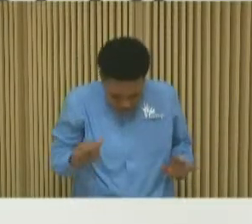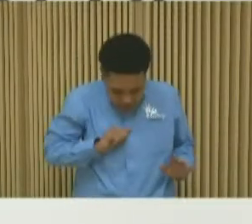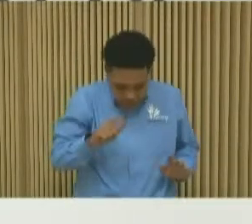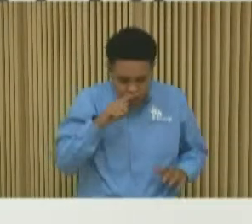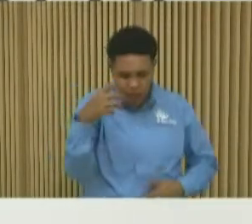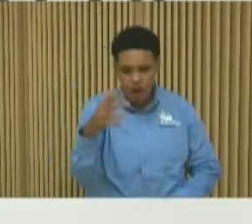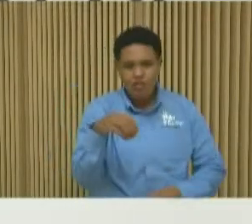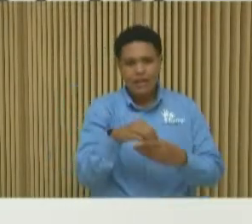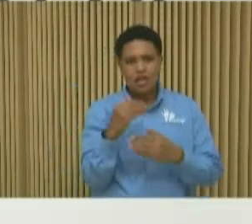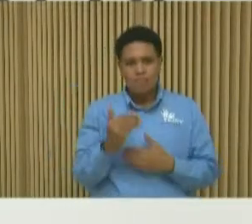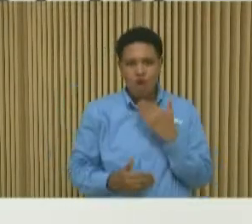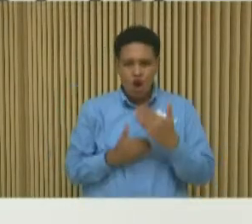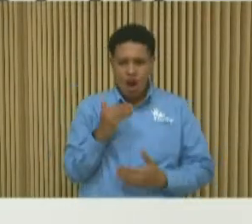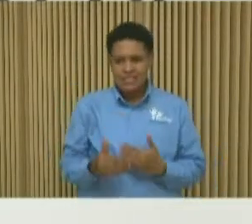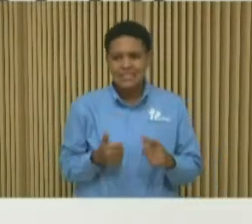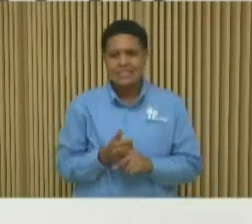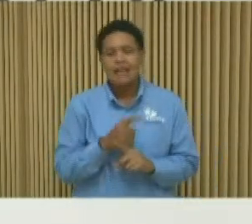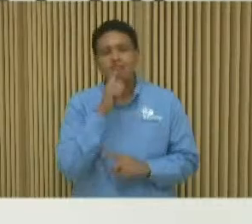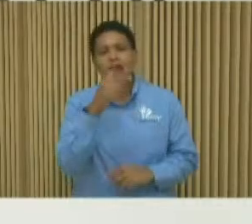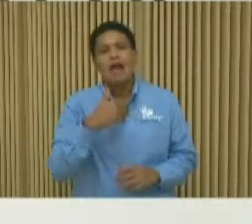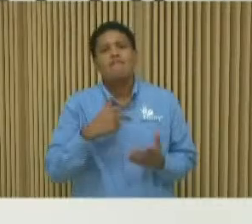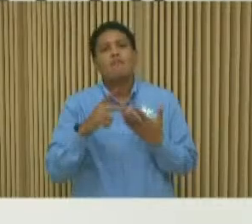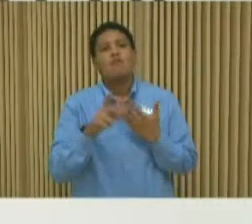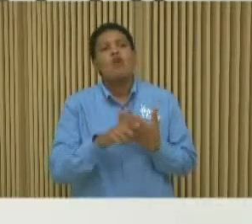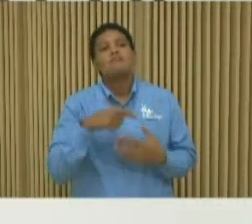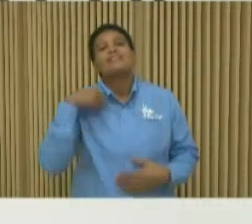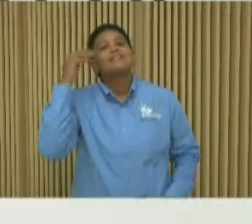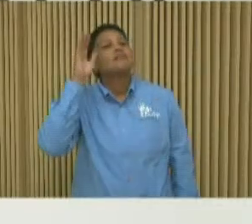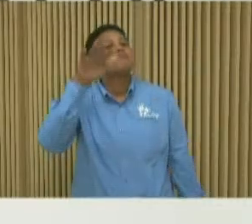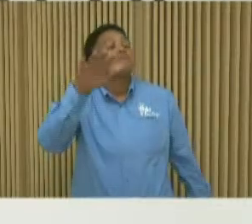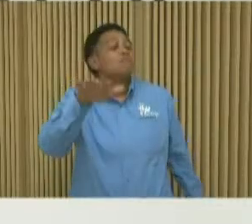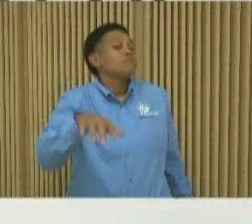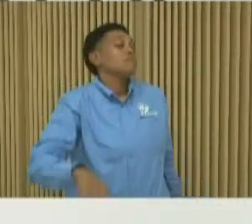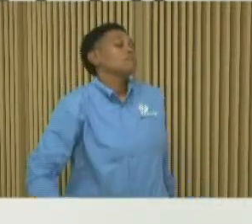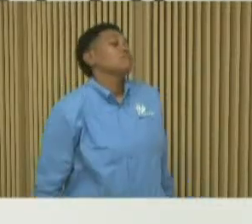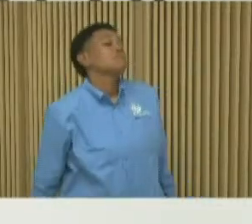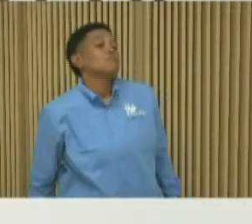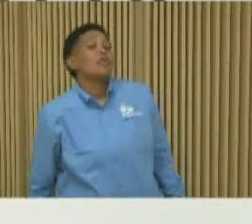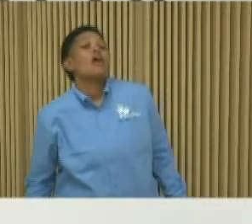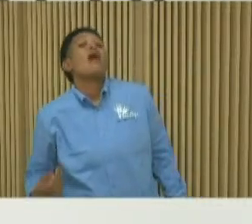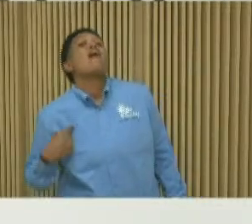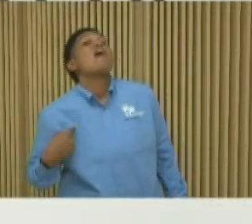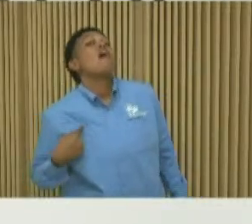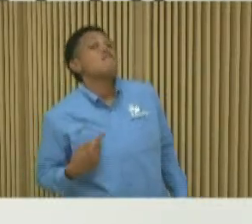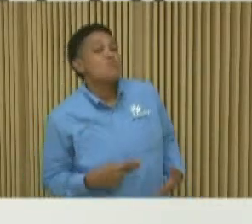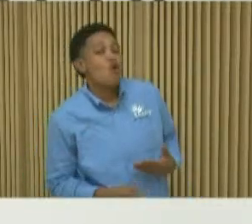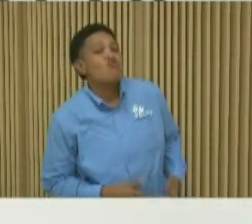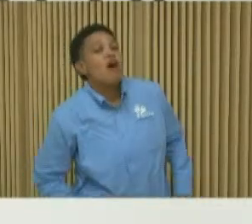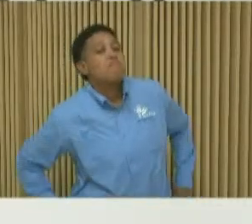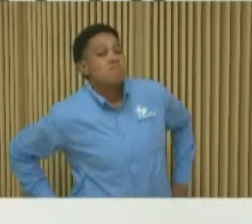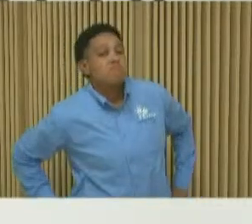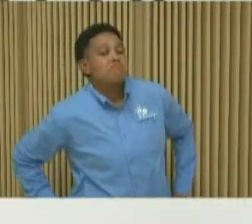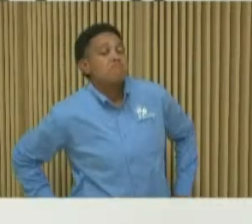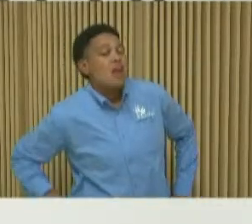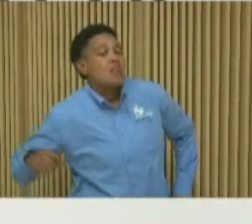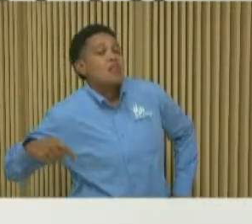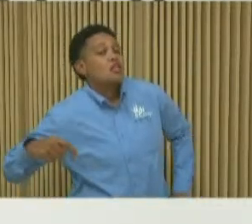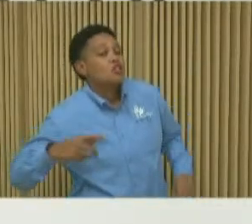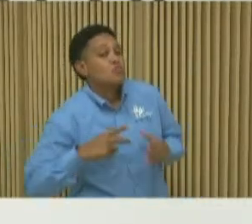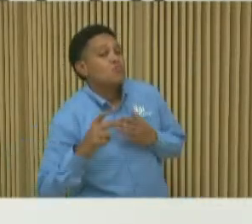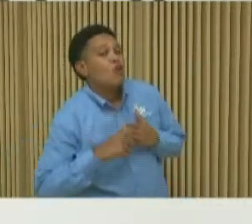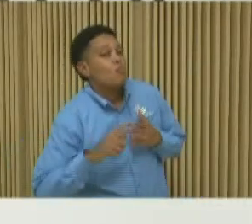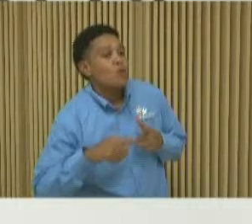already in the process of having the program, and I said, listen, I have a program. And this program, when